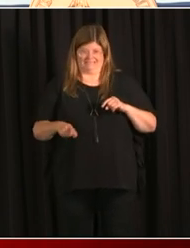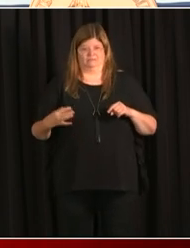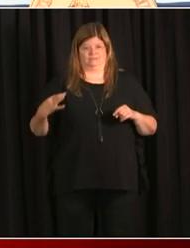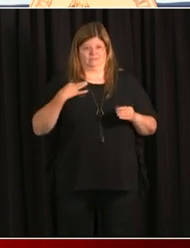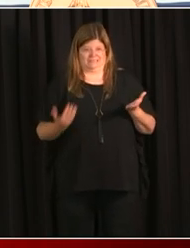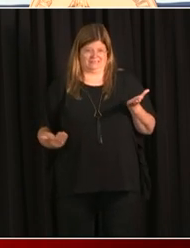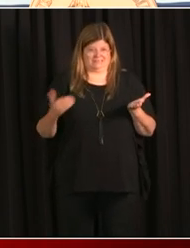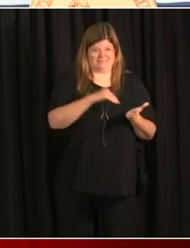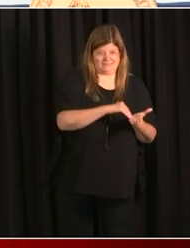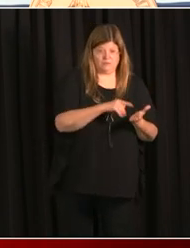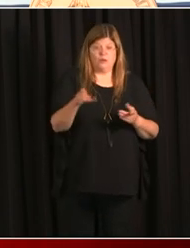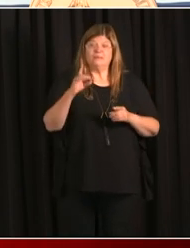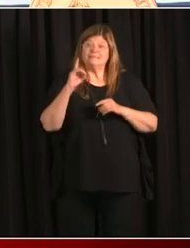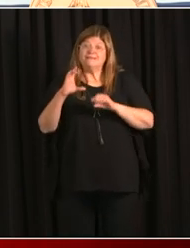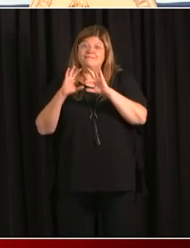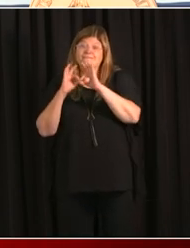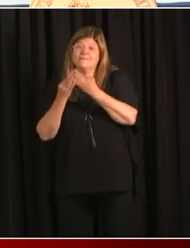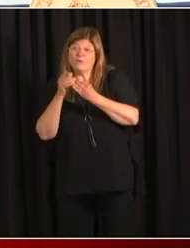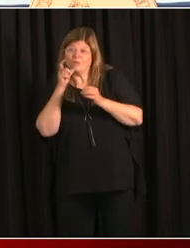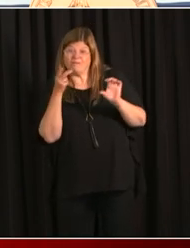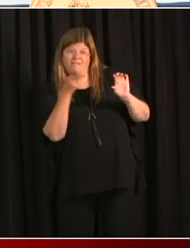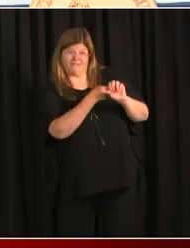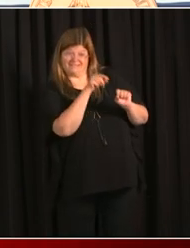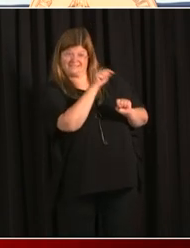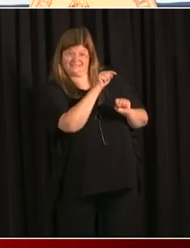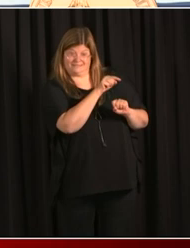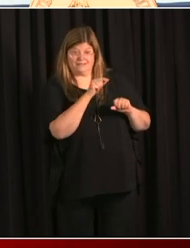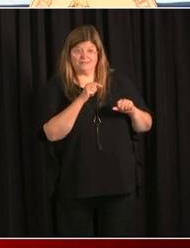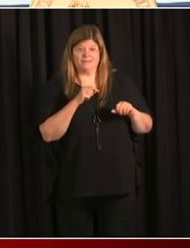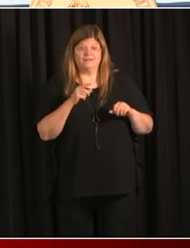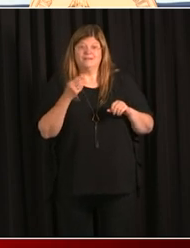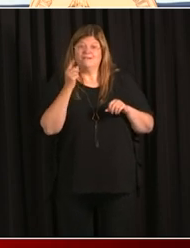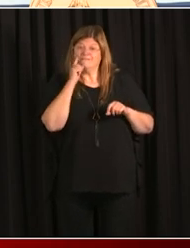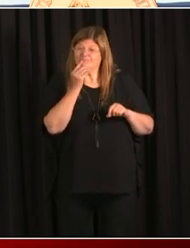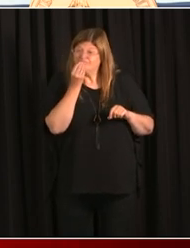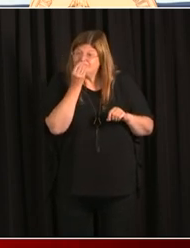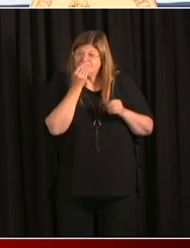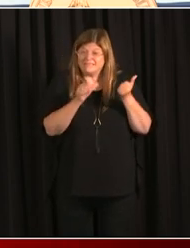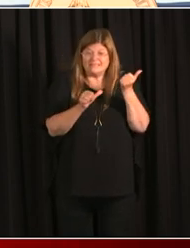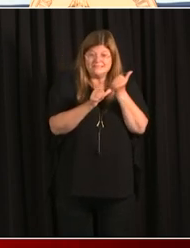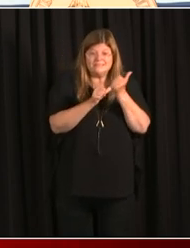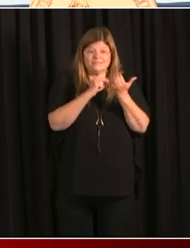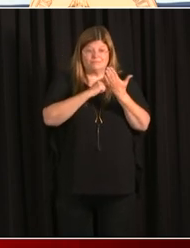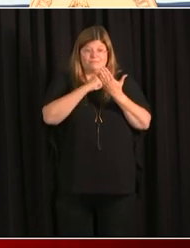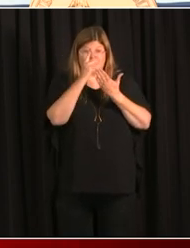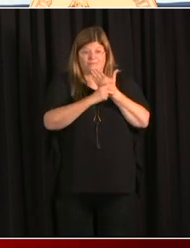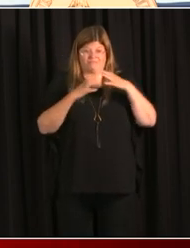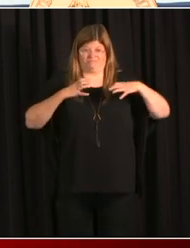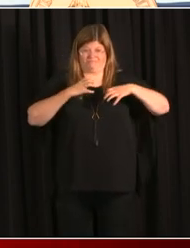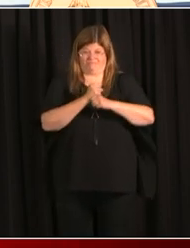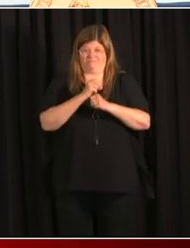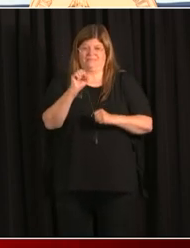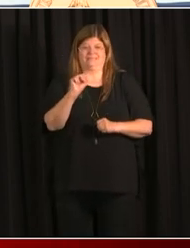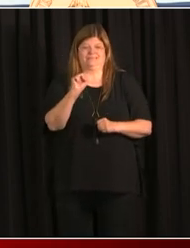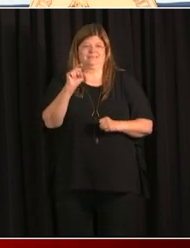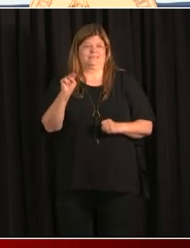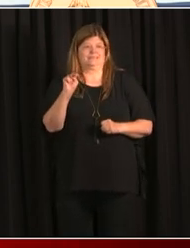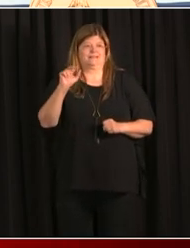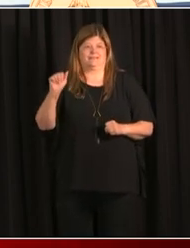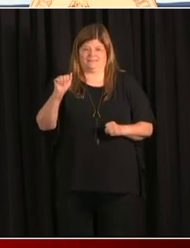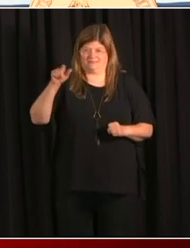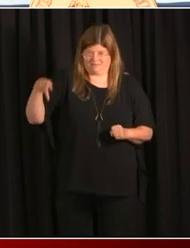in the Supplemental Nutrition Assistance Program, also called SNAP, will be required to